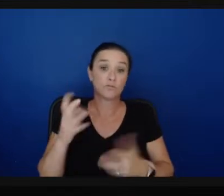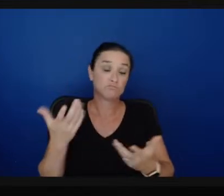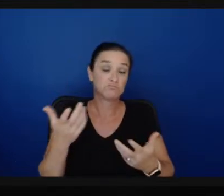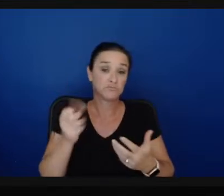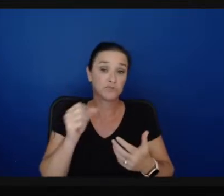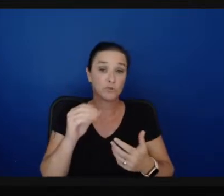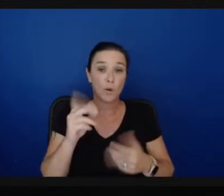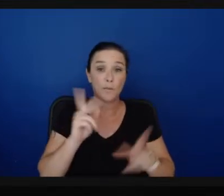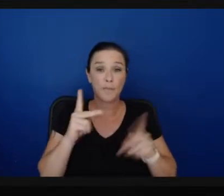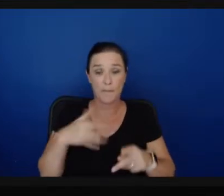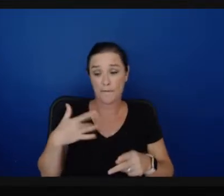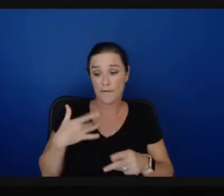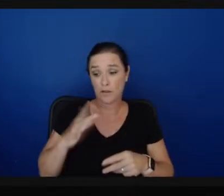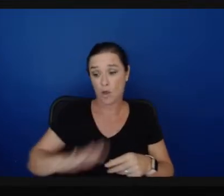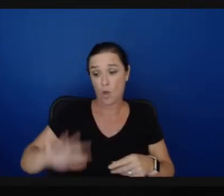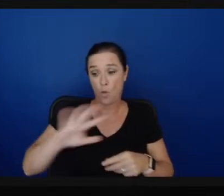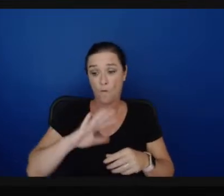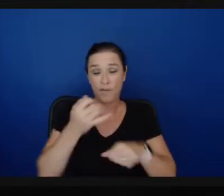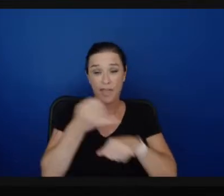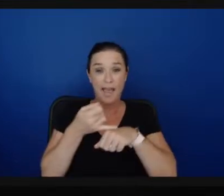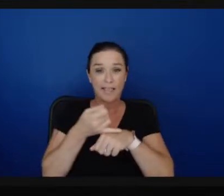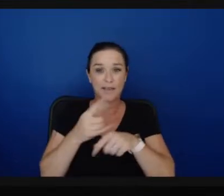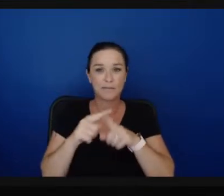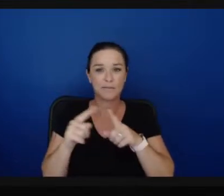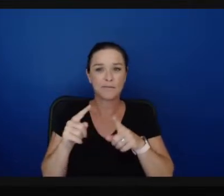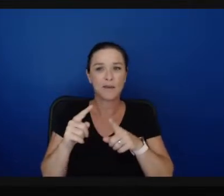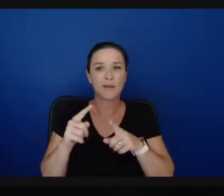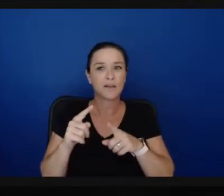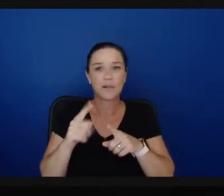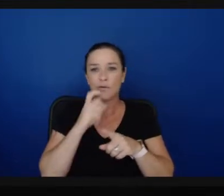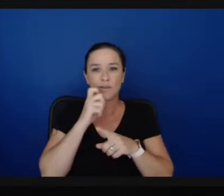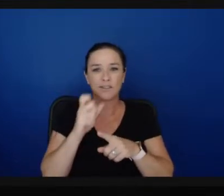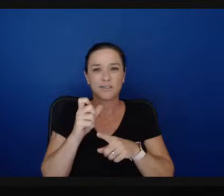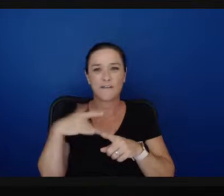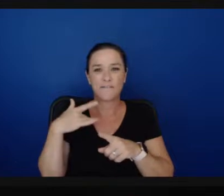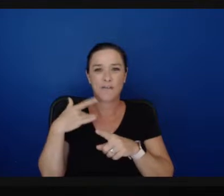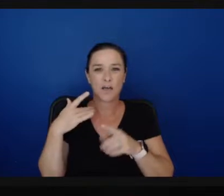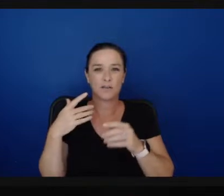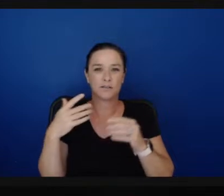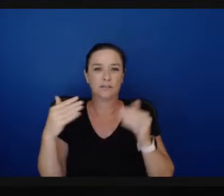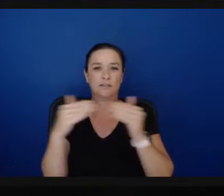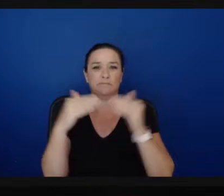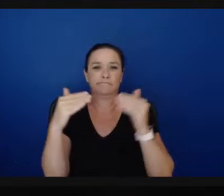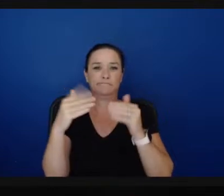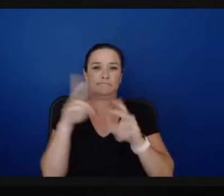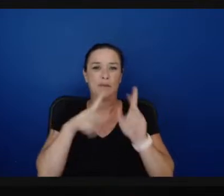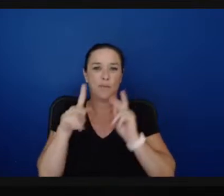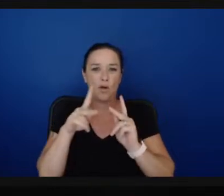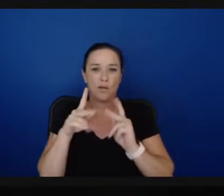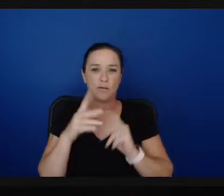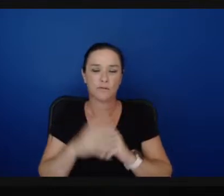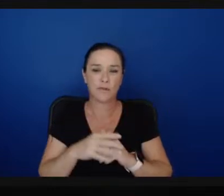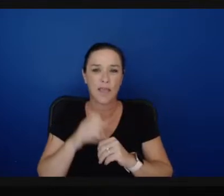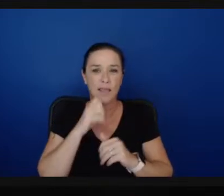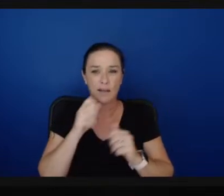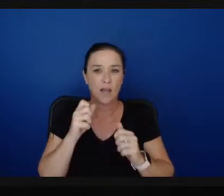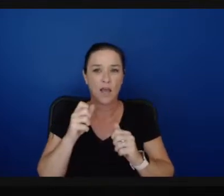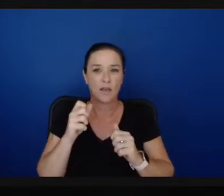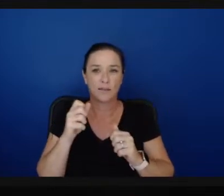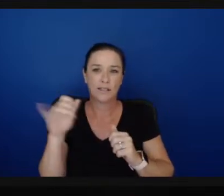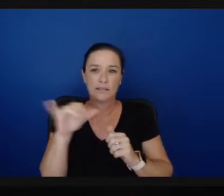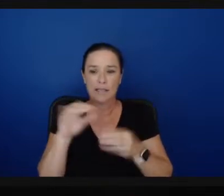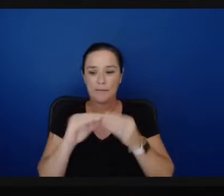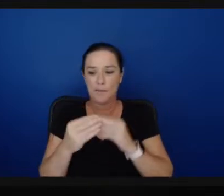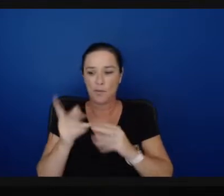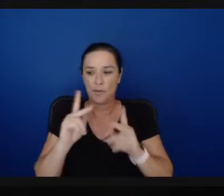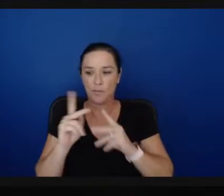island-wide, it was not felt by as many people, and it was not reported by as many people. Not quite